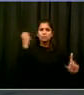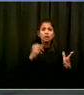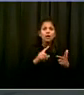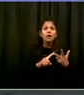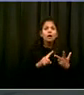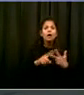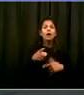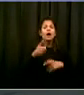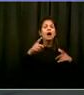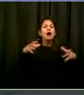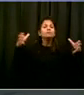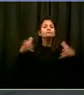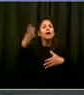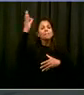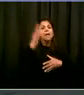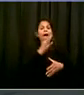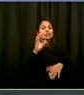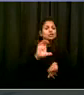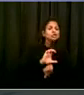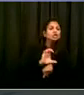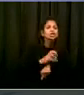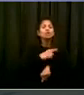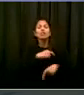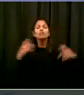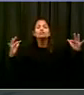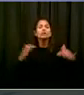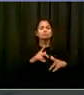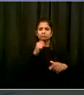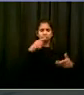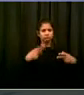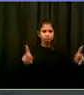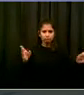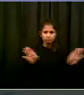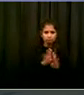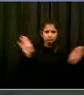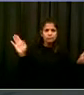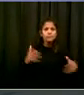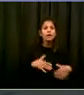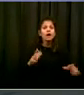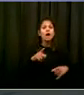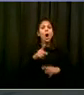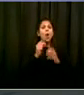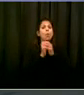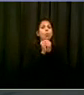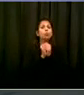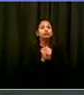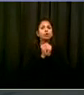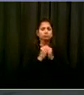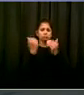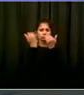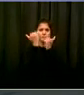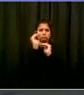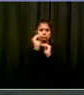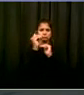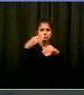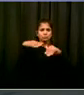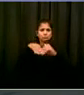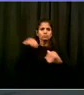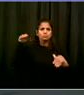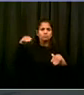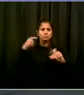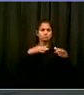Mass gatherings will be prohibited. Restaurants will revert to a takeout-only status.